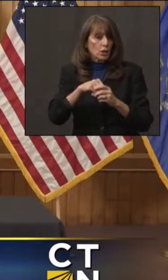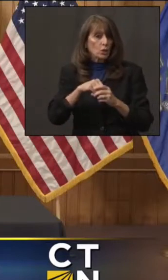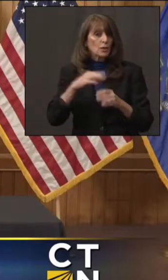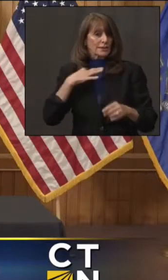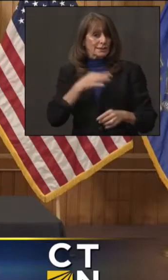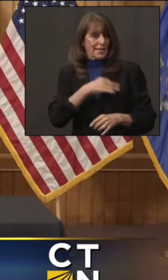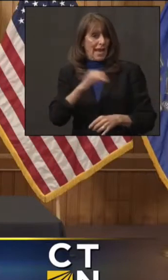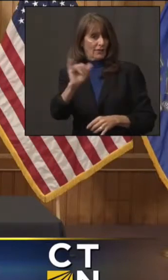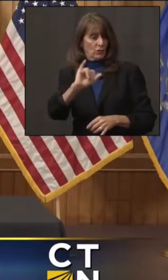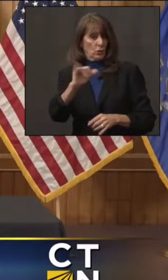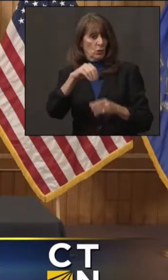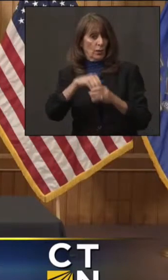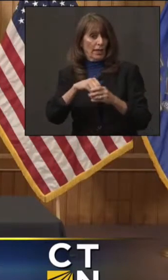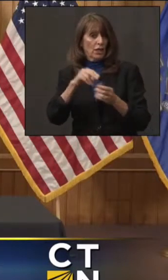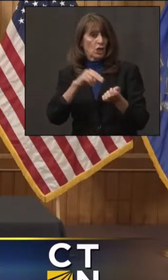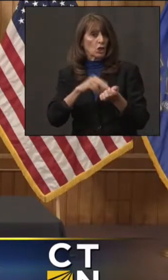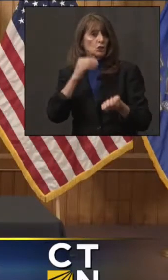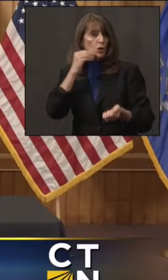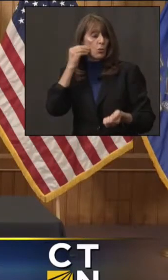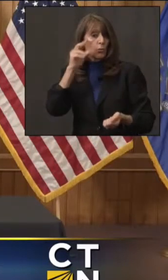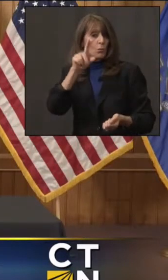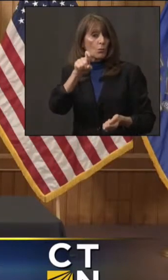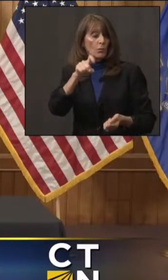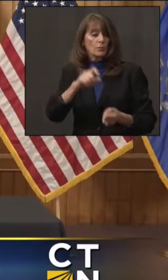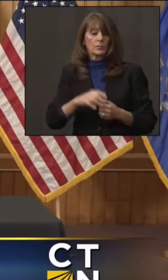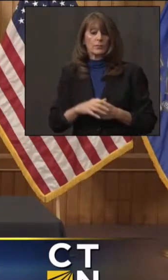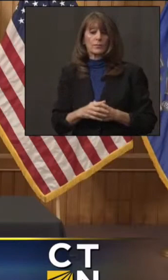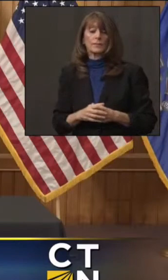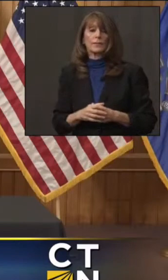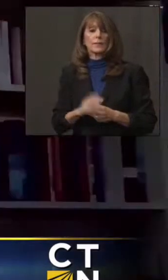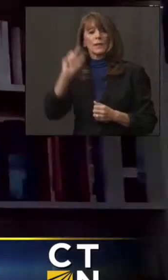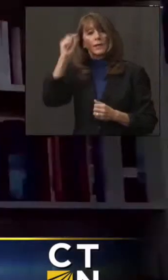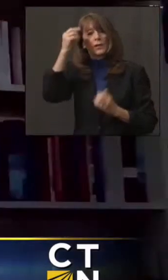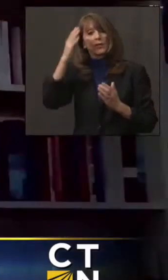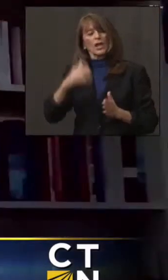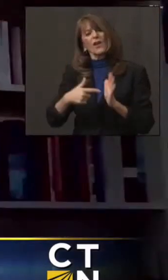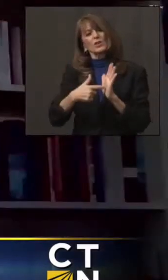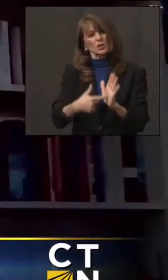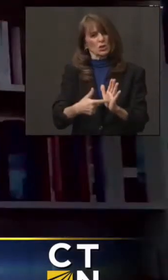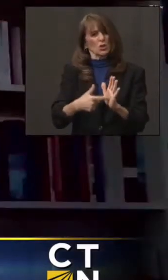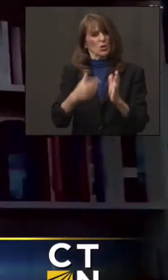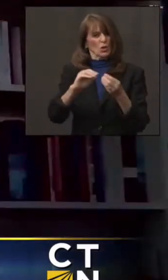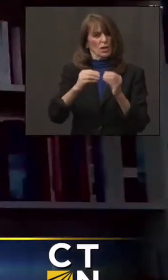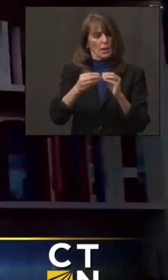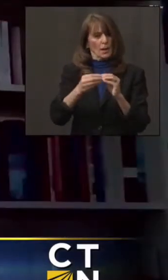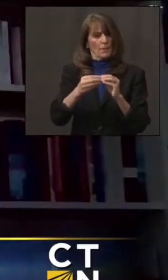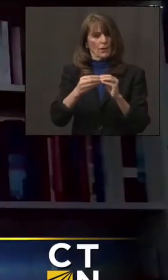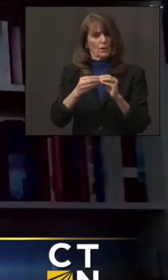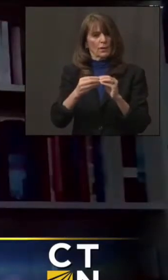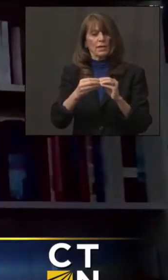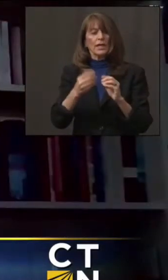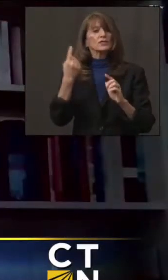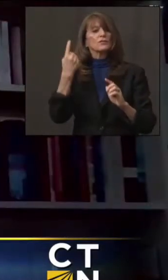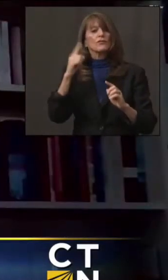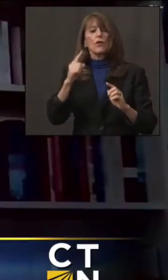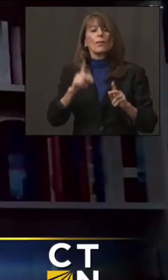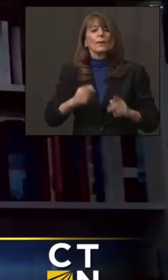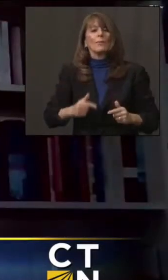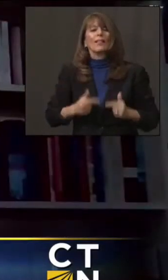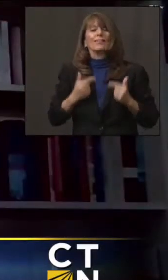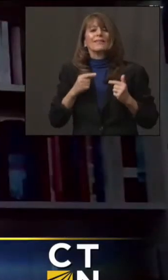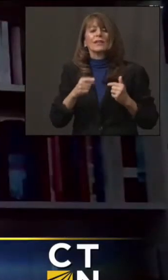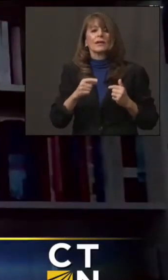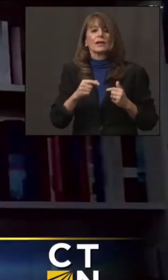workers. The number that the governor showed for nursing homes was residents only, but the number he showed